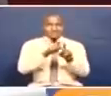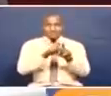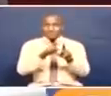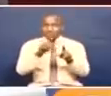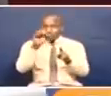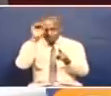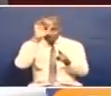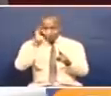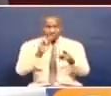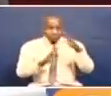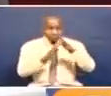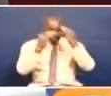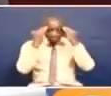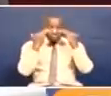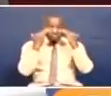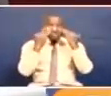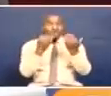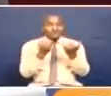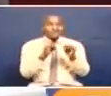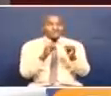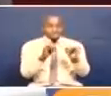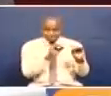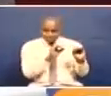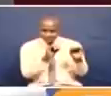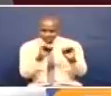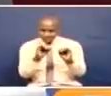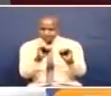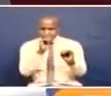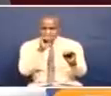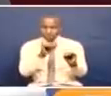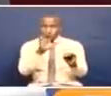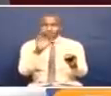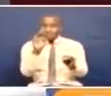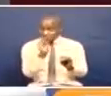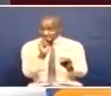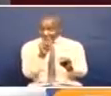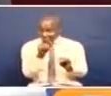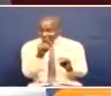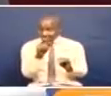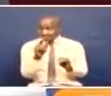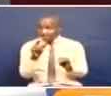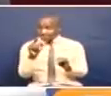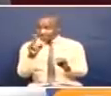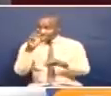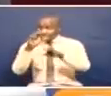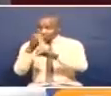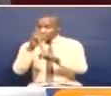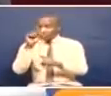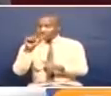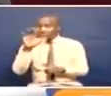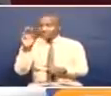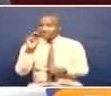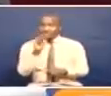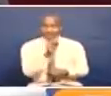Court. And you're trying to move from, a difference of 1.5 million between the winner and NASA